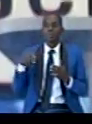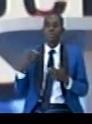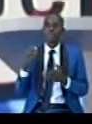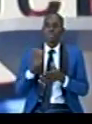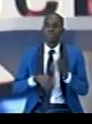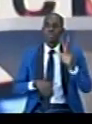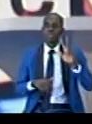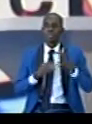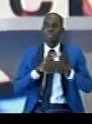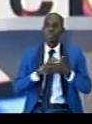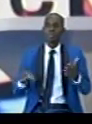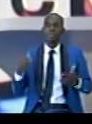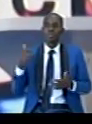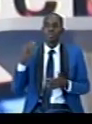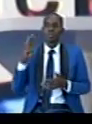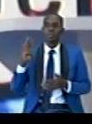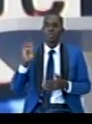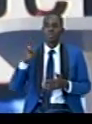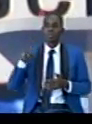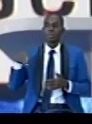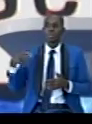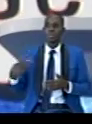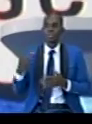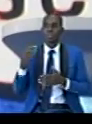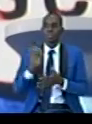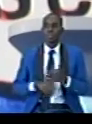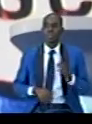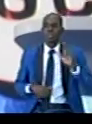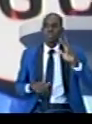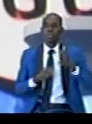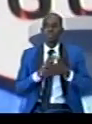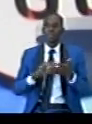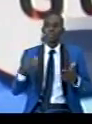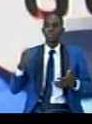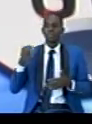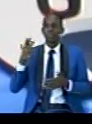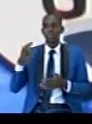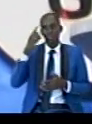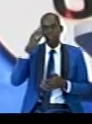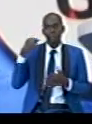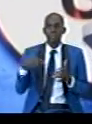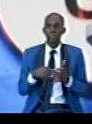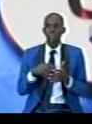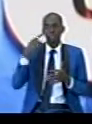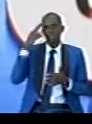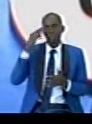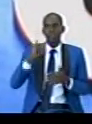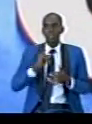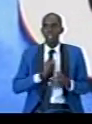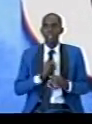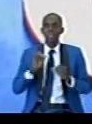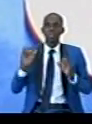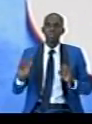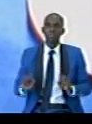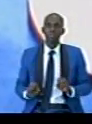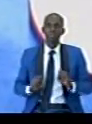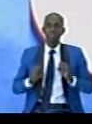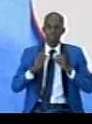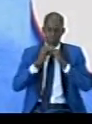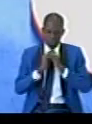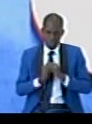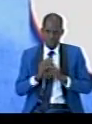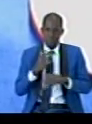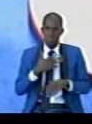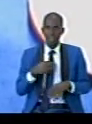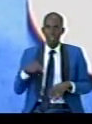verse 14. Ephesians 3:14, it says, for this cause I bow my knees unto the Father of our